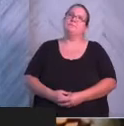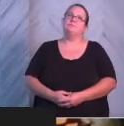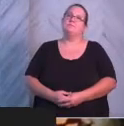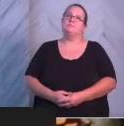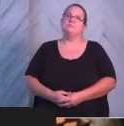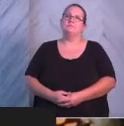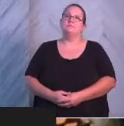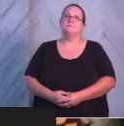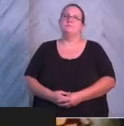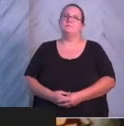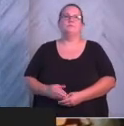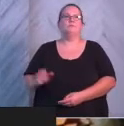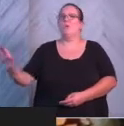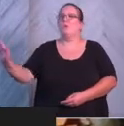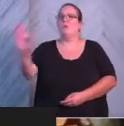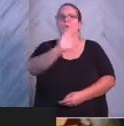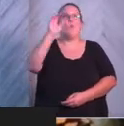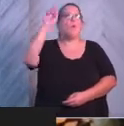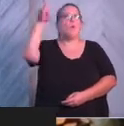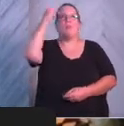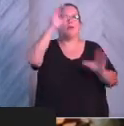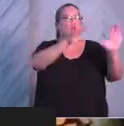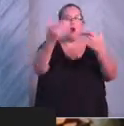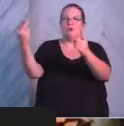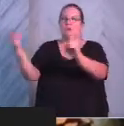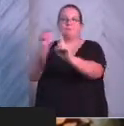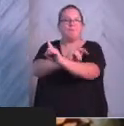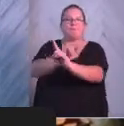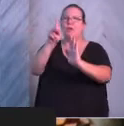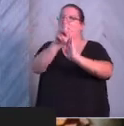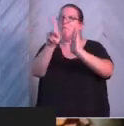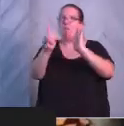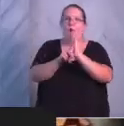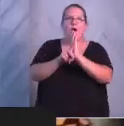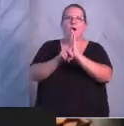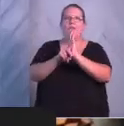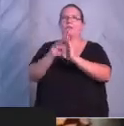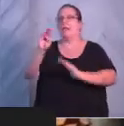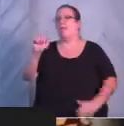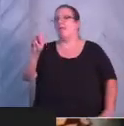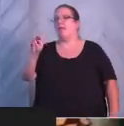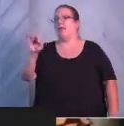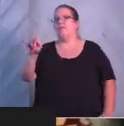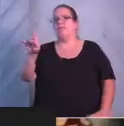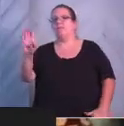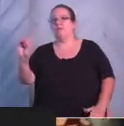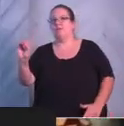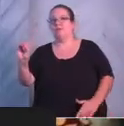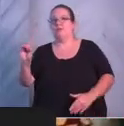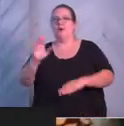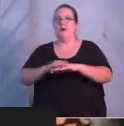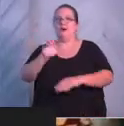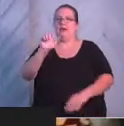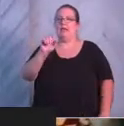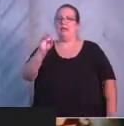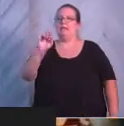Irrespective of what your political party's views, policies, and manifestos are on